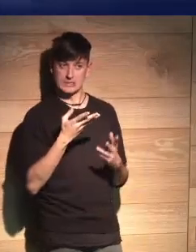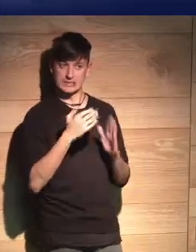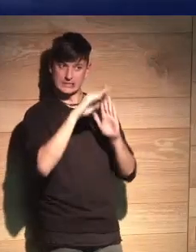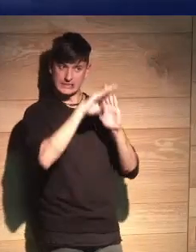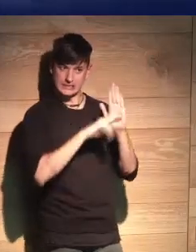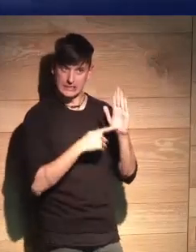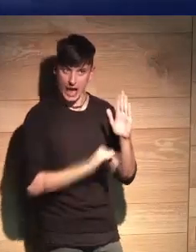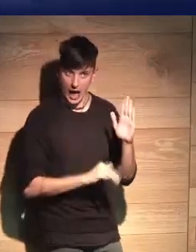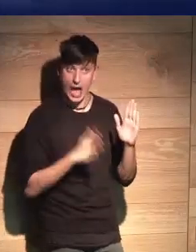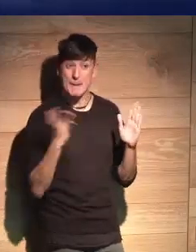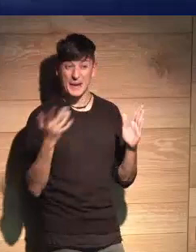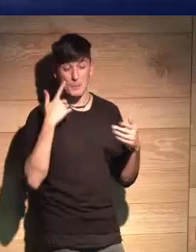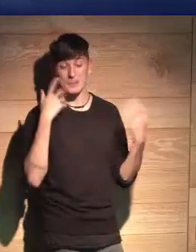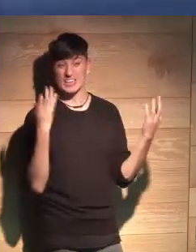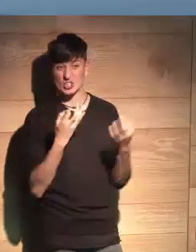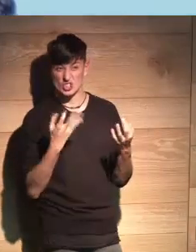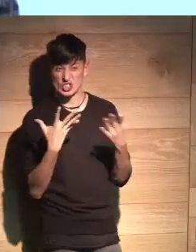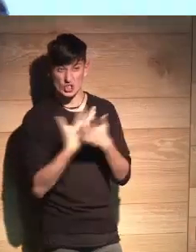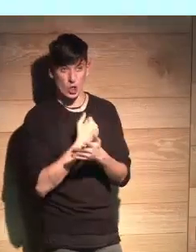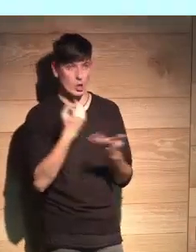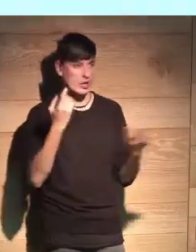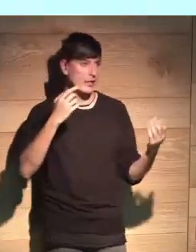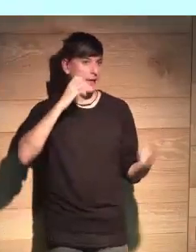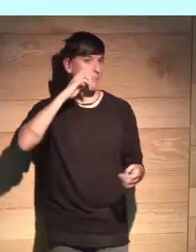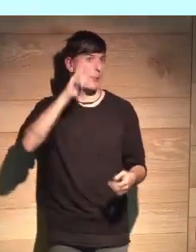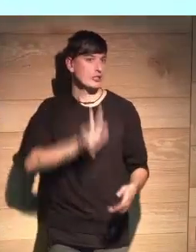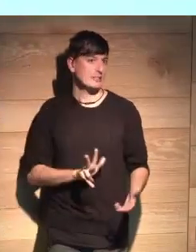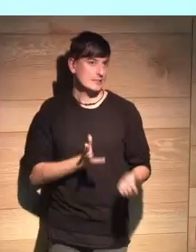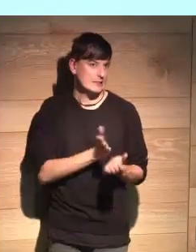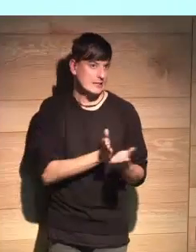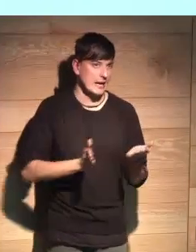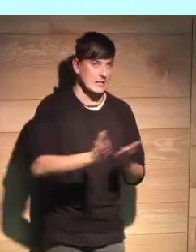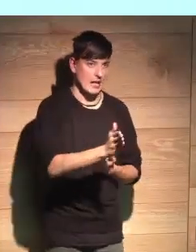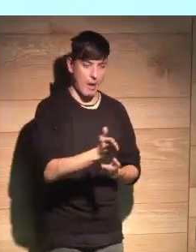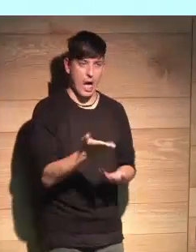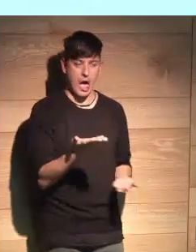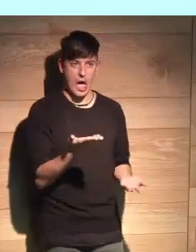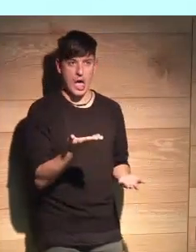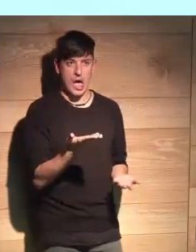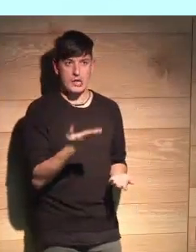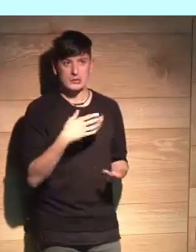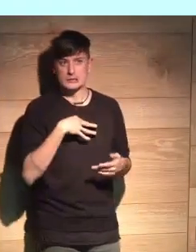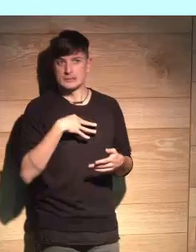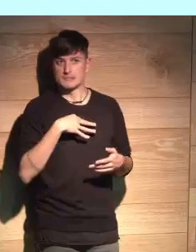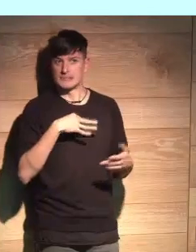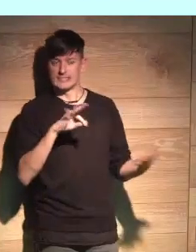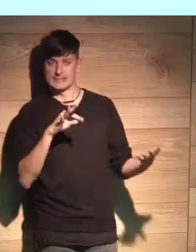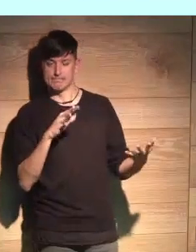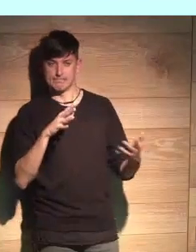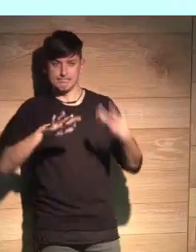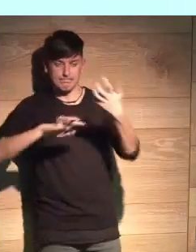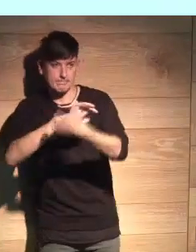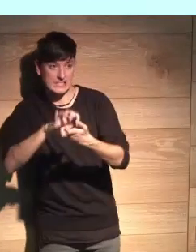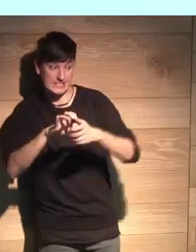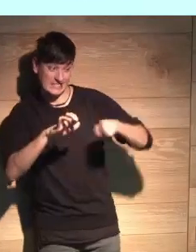guidelines. But at the same time, it has some dangers, because everything that is an alternative hypothesis that can be disruptive,